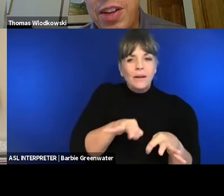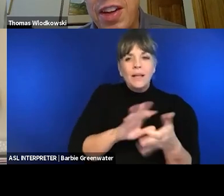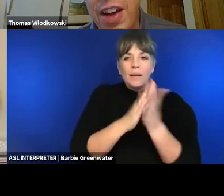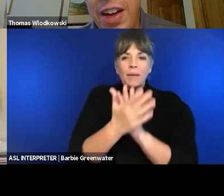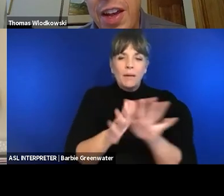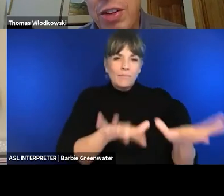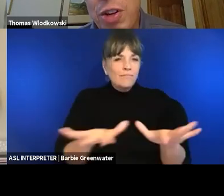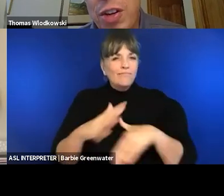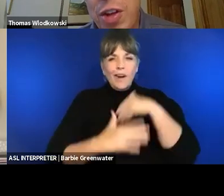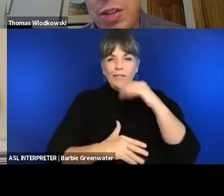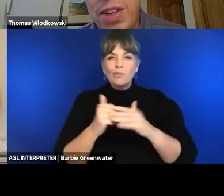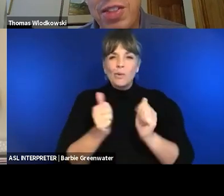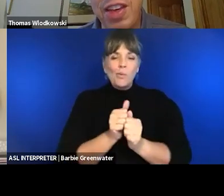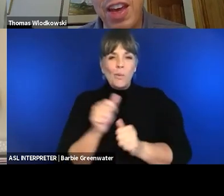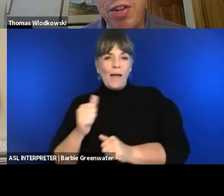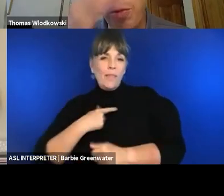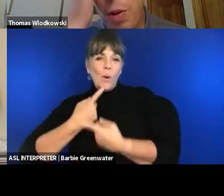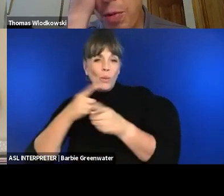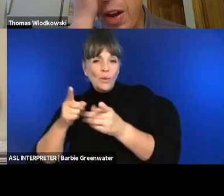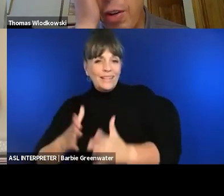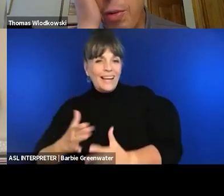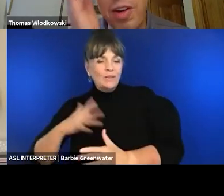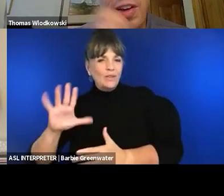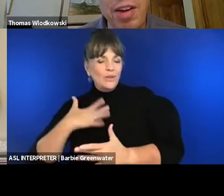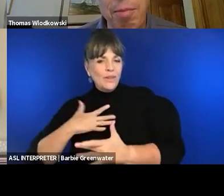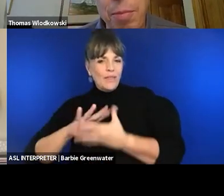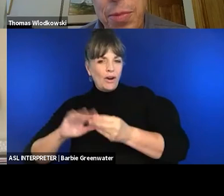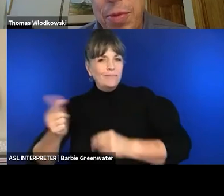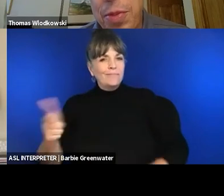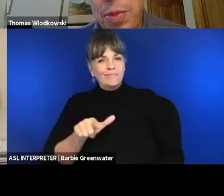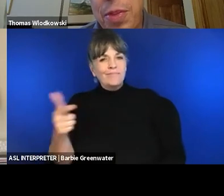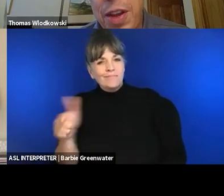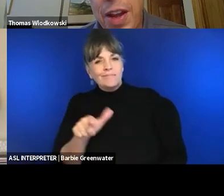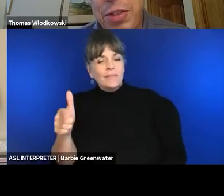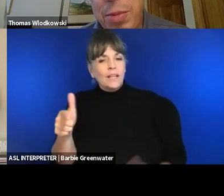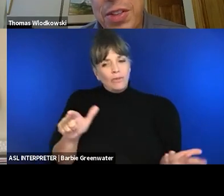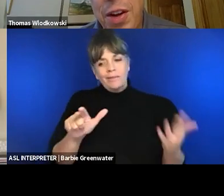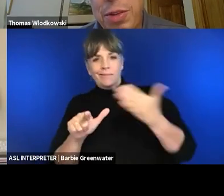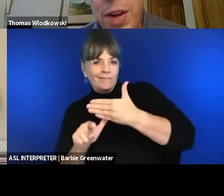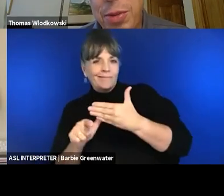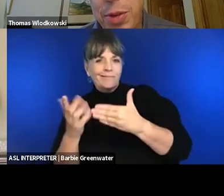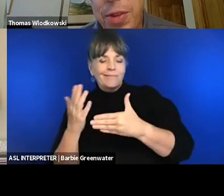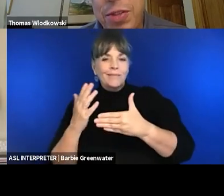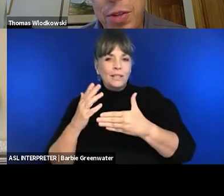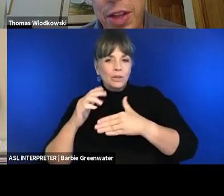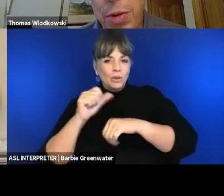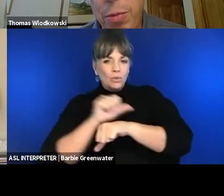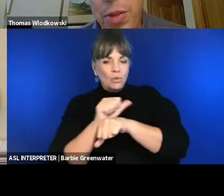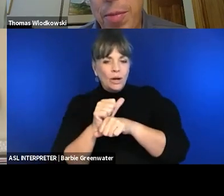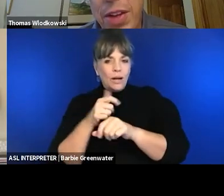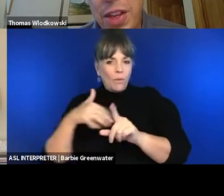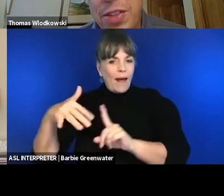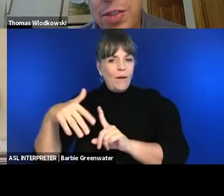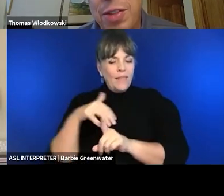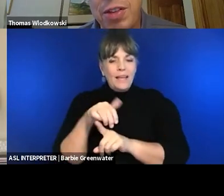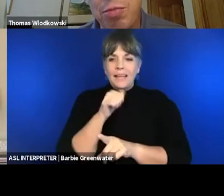cadence, and trying as best they can to work around the announcer, but it's not always possible. And so that's really where